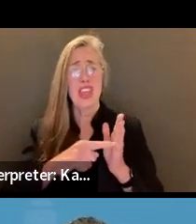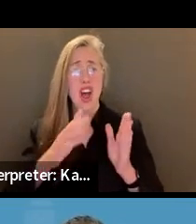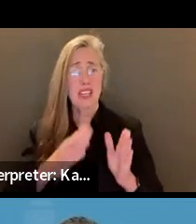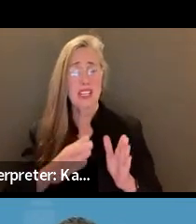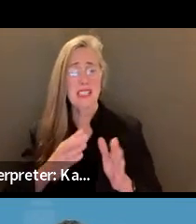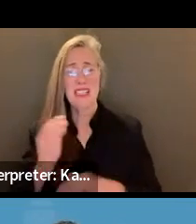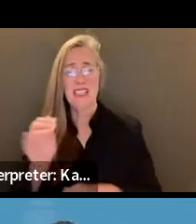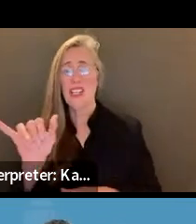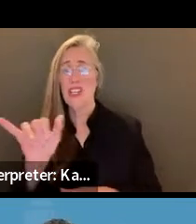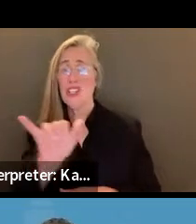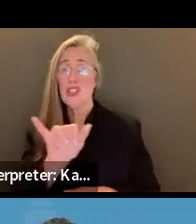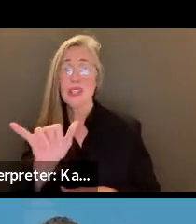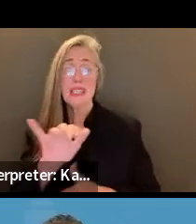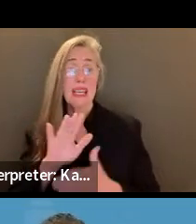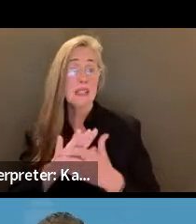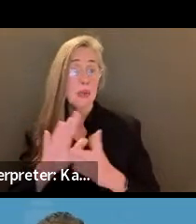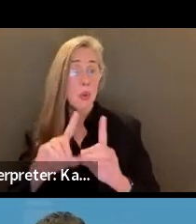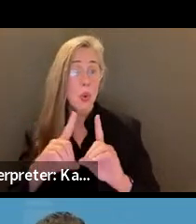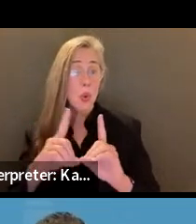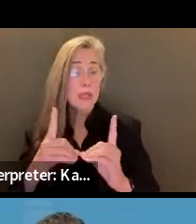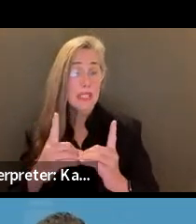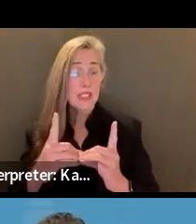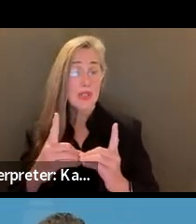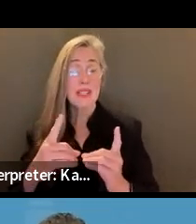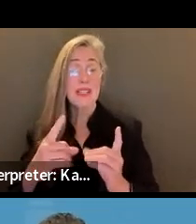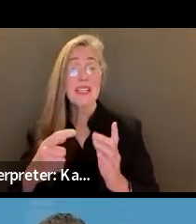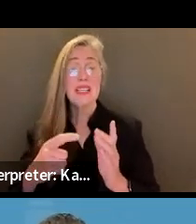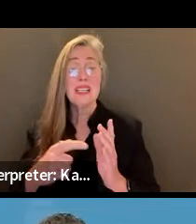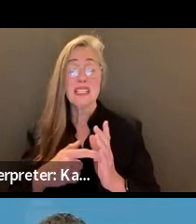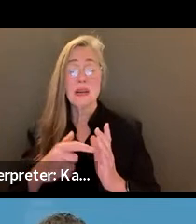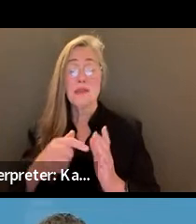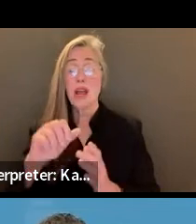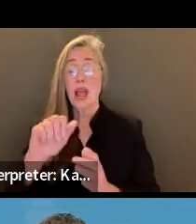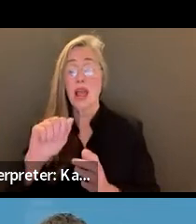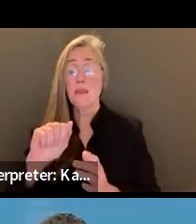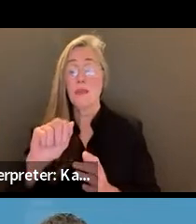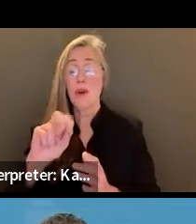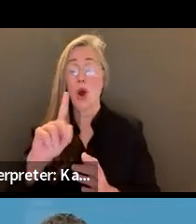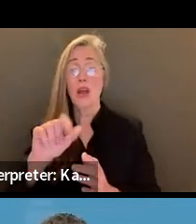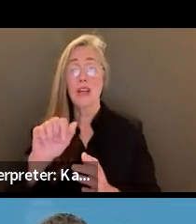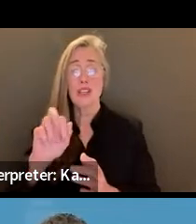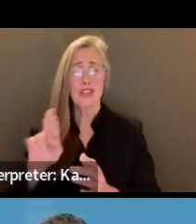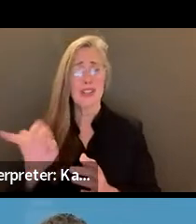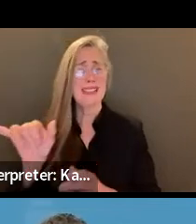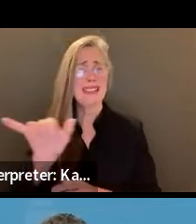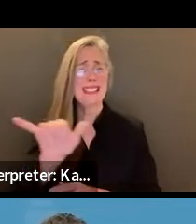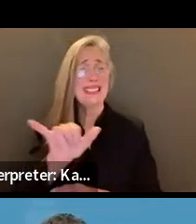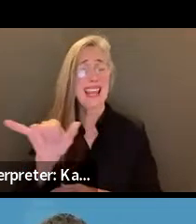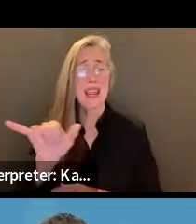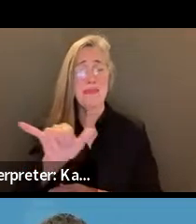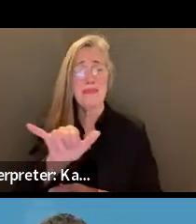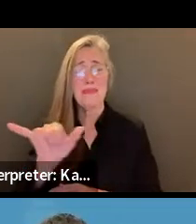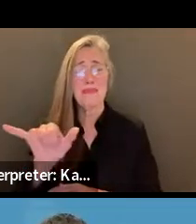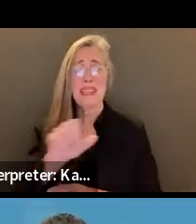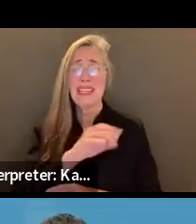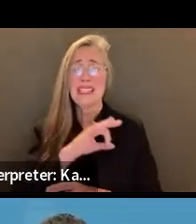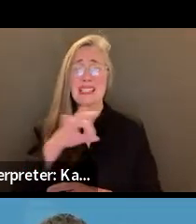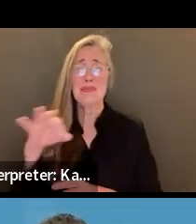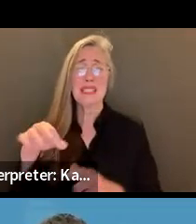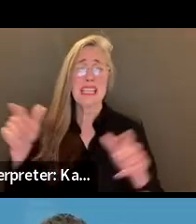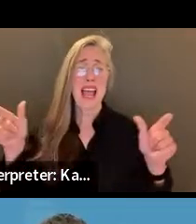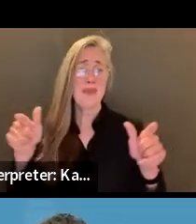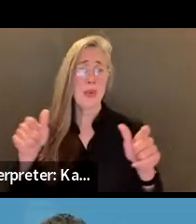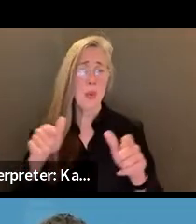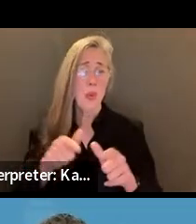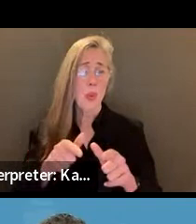just like the school districts, the auditors also had the same situation of losing some staff and having